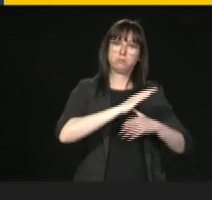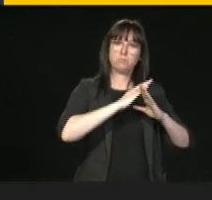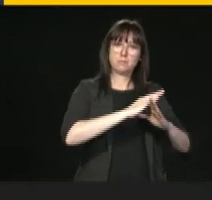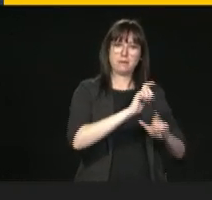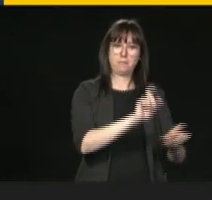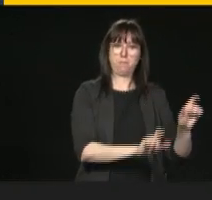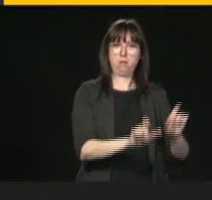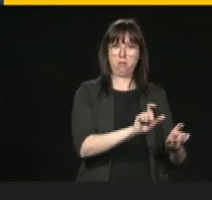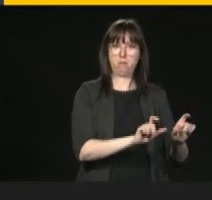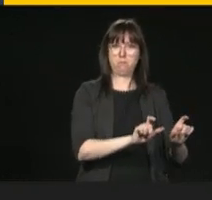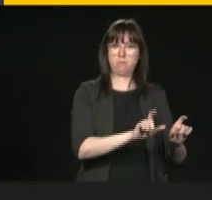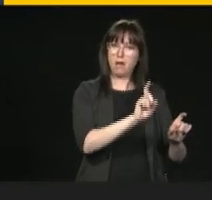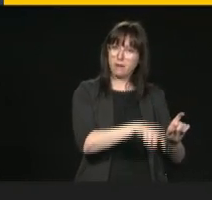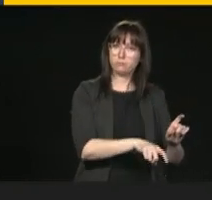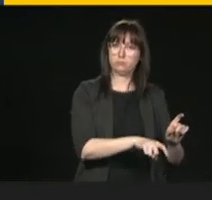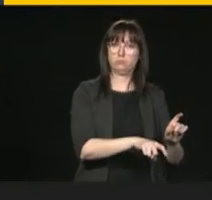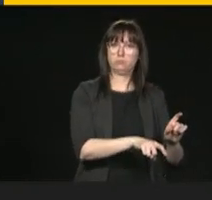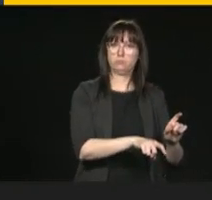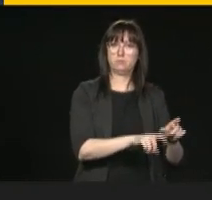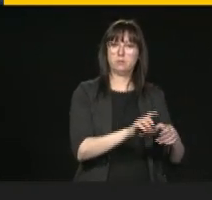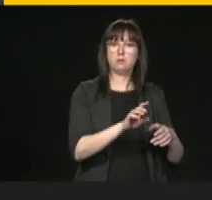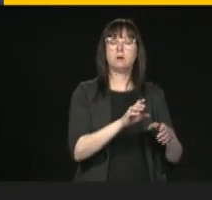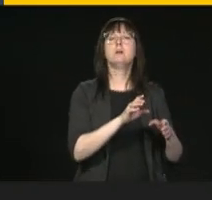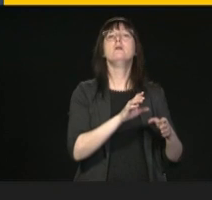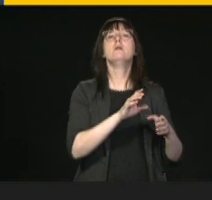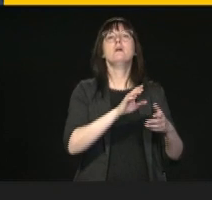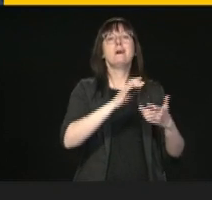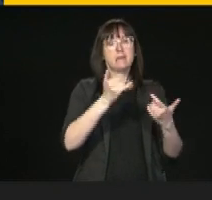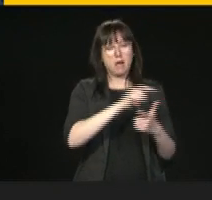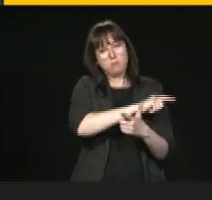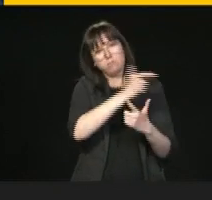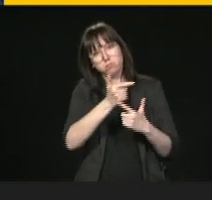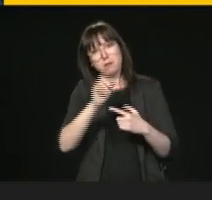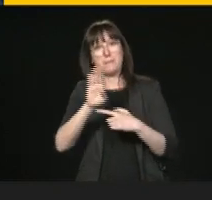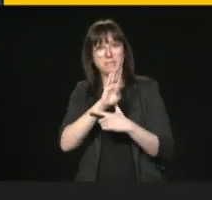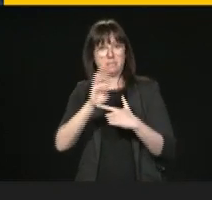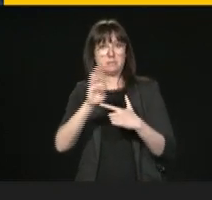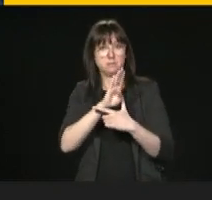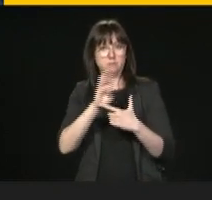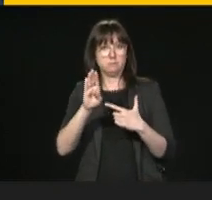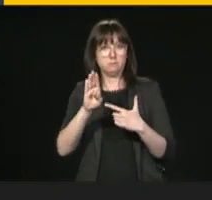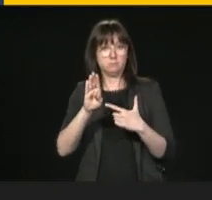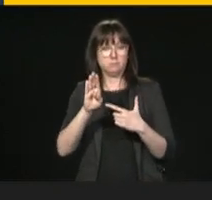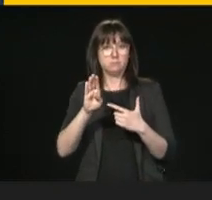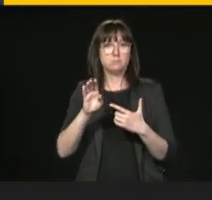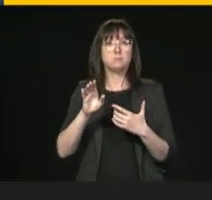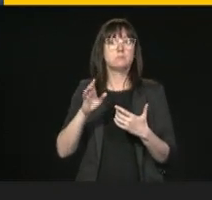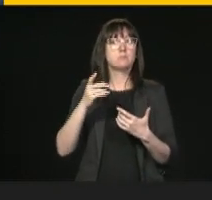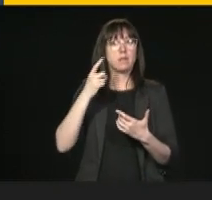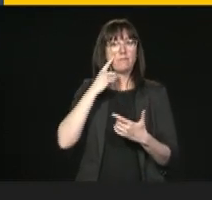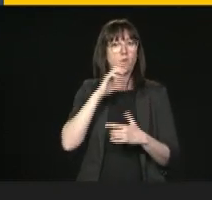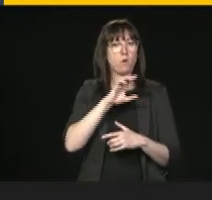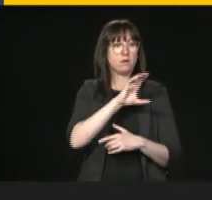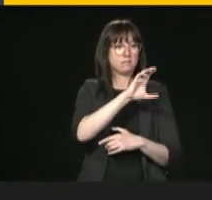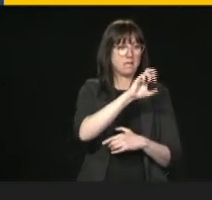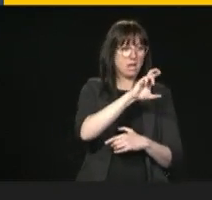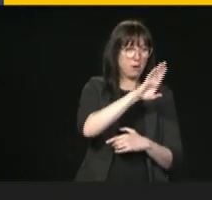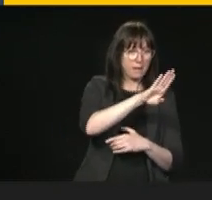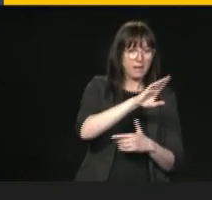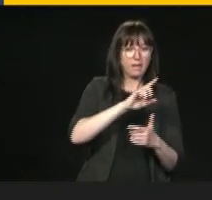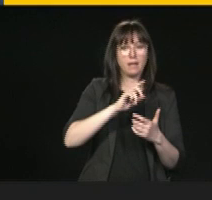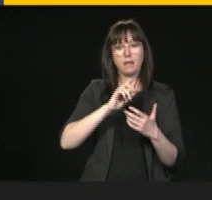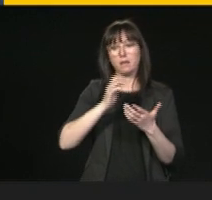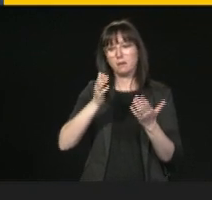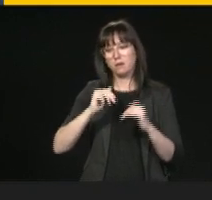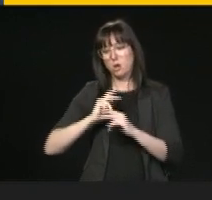businesses, and with the emergency benefit and the loans now available for small and medium-sized